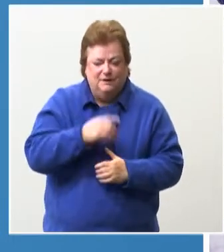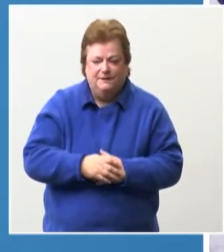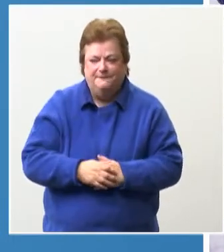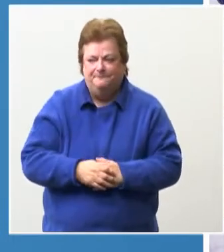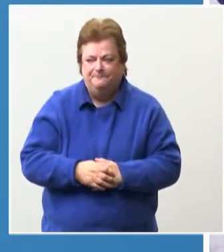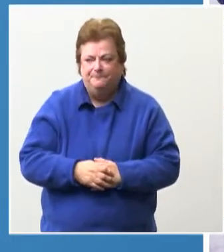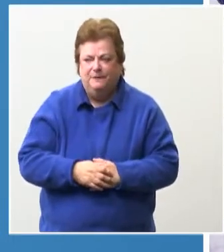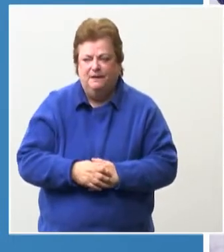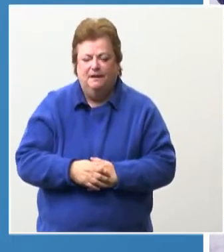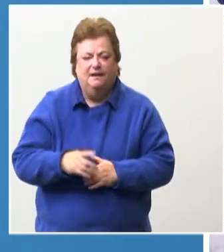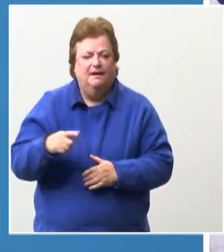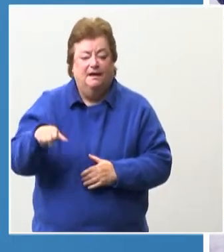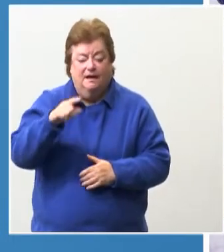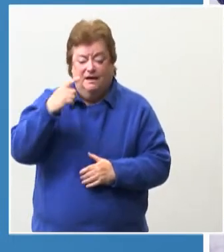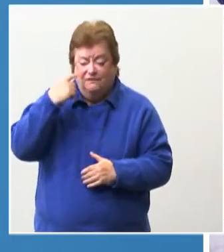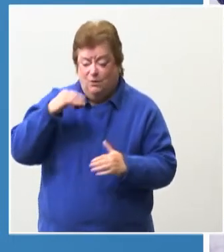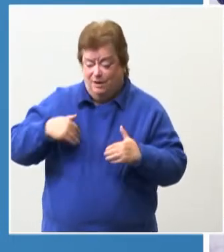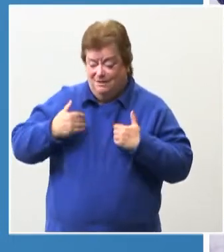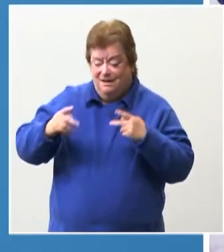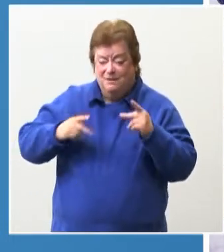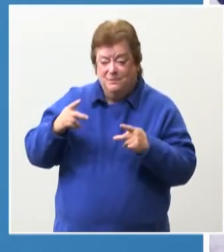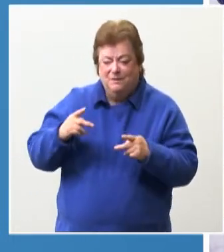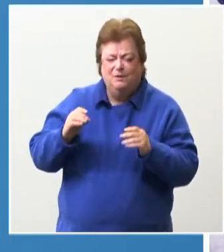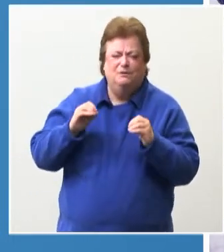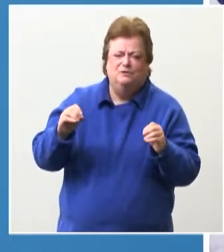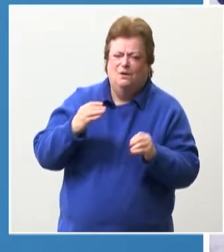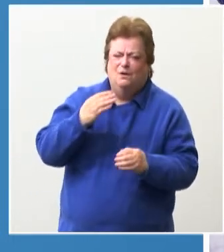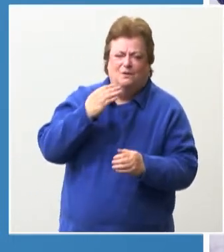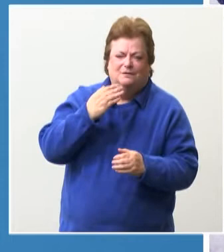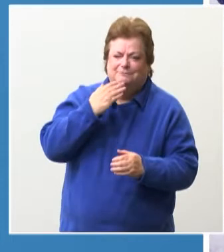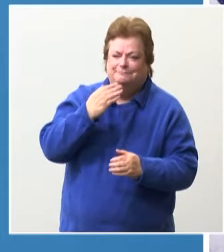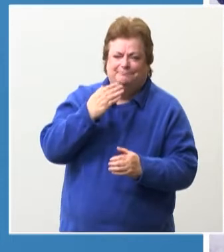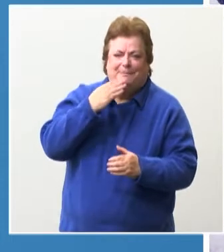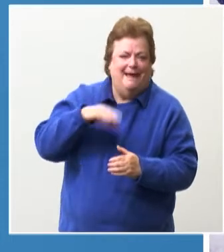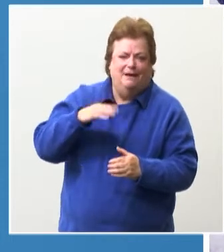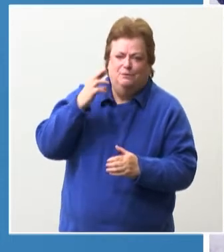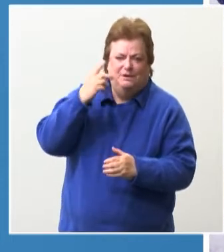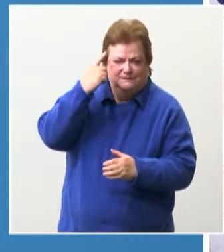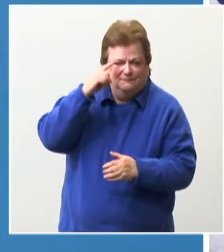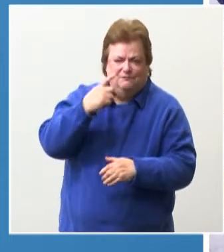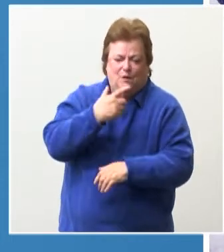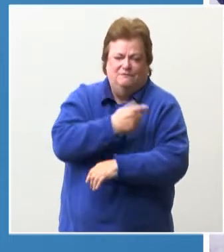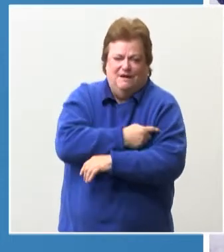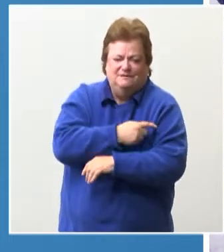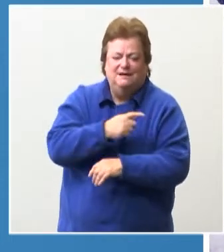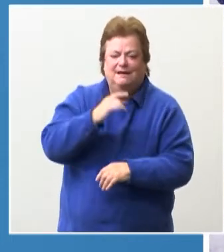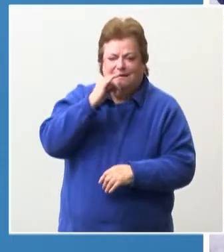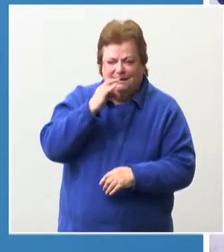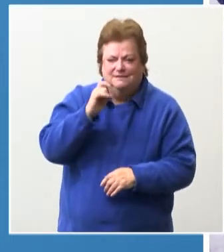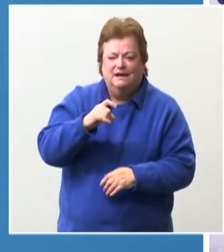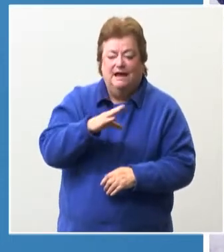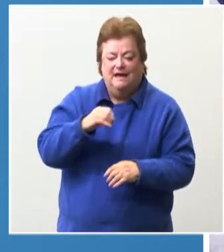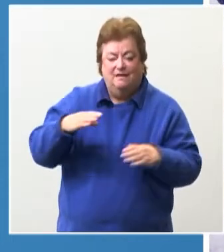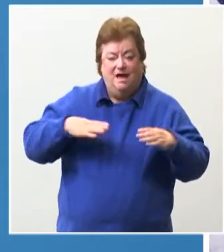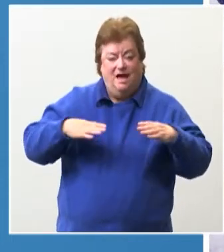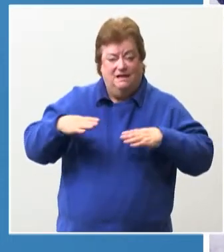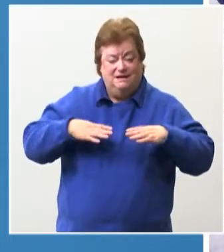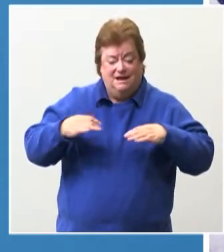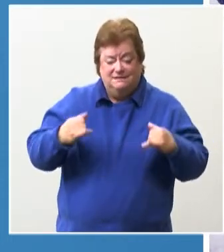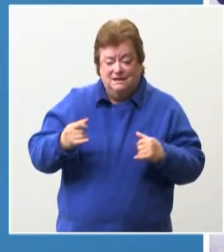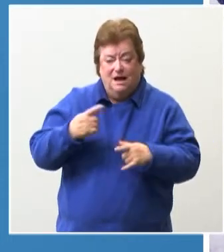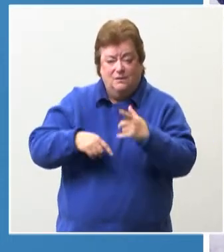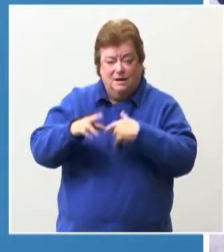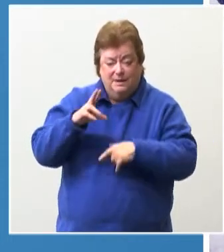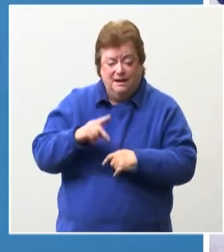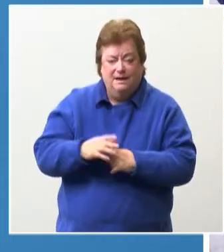we can't think of a good reason for you not to get vaccinated. Please have your kids get vaccinated as well. And of course, holidays are coming up. As you can see, the